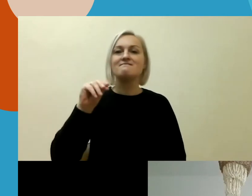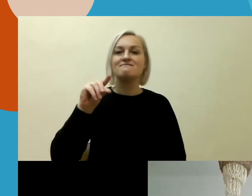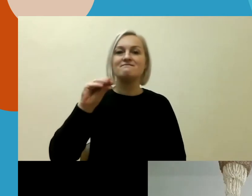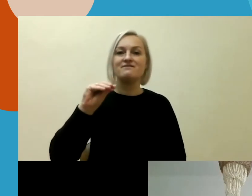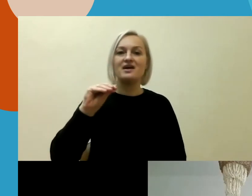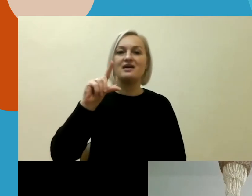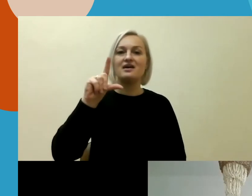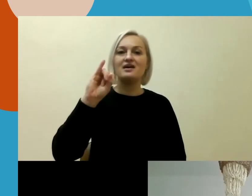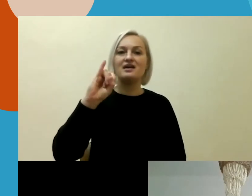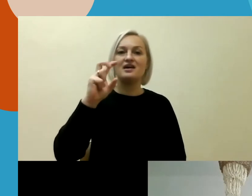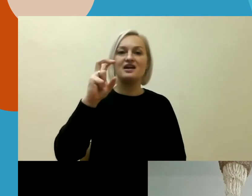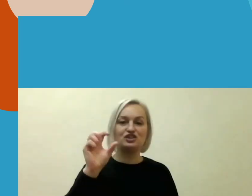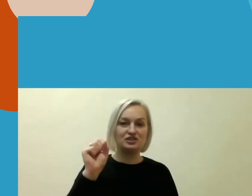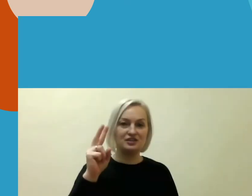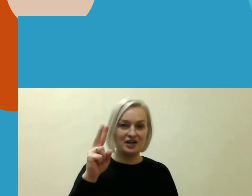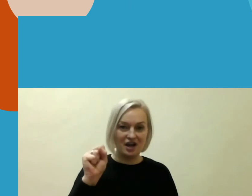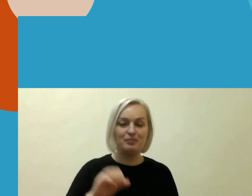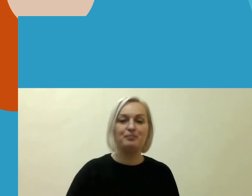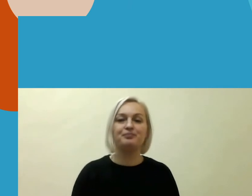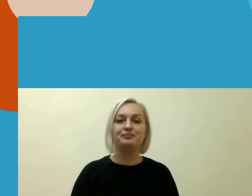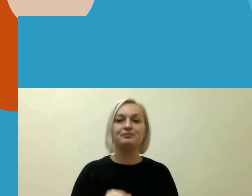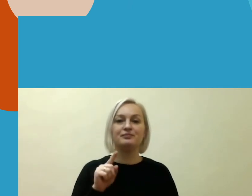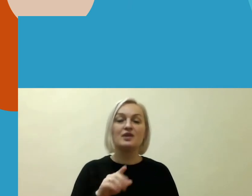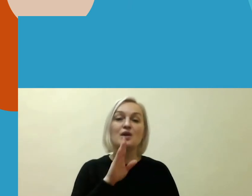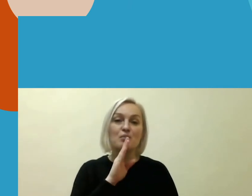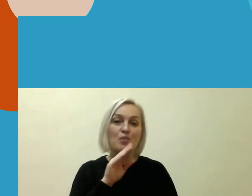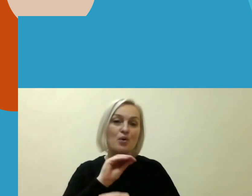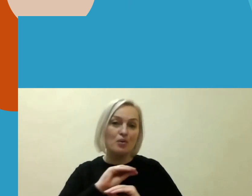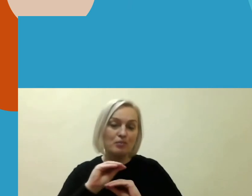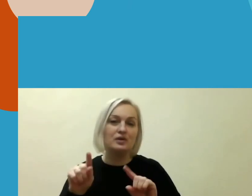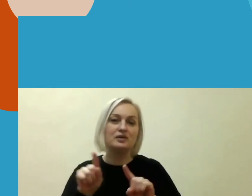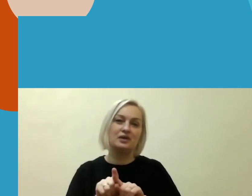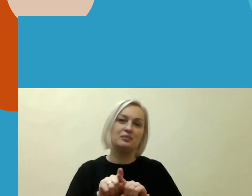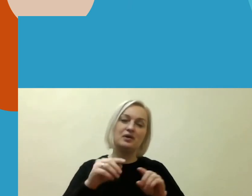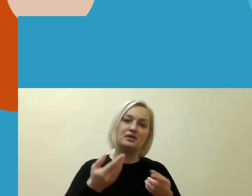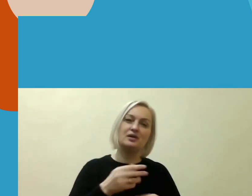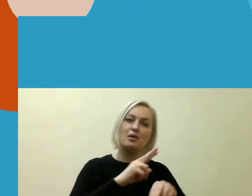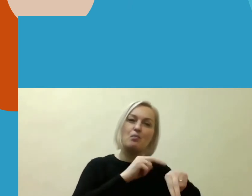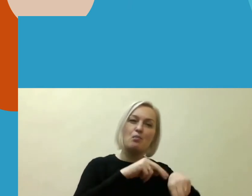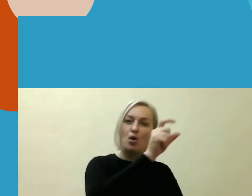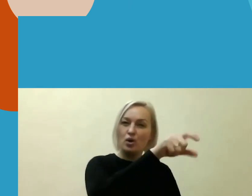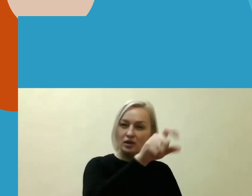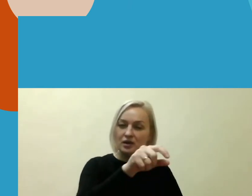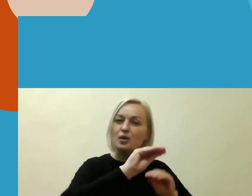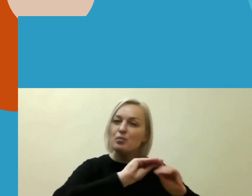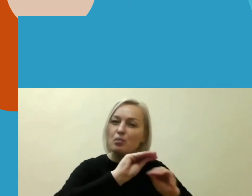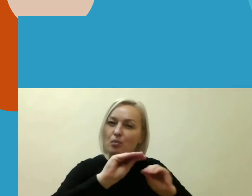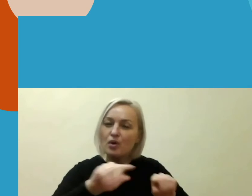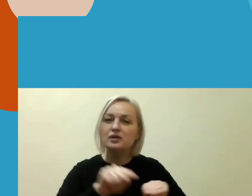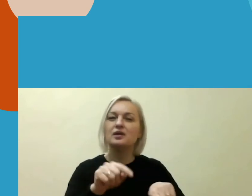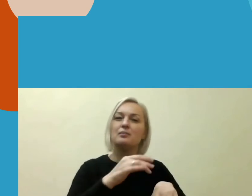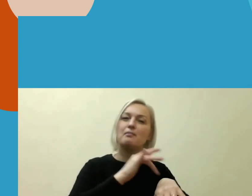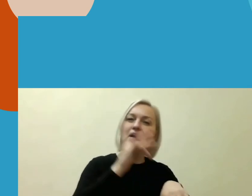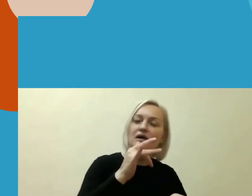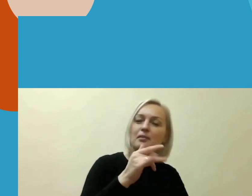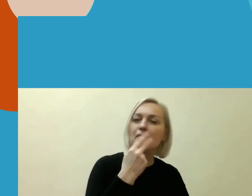Mr. Velička, Ms. Jurevičiūtė has spoken about the training